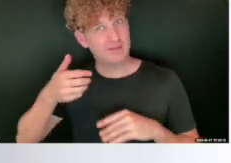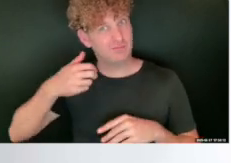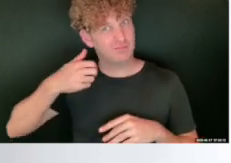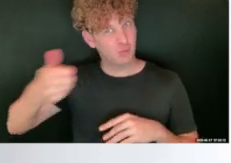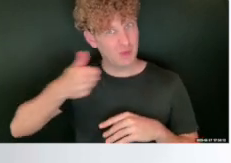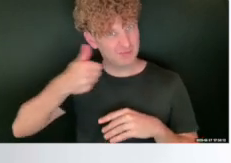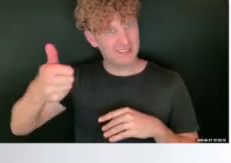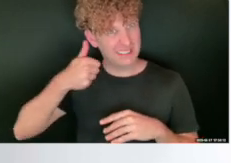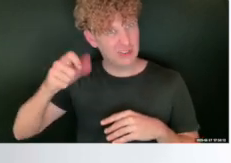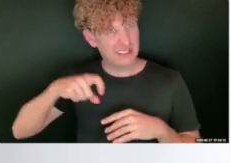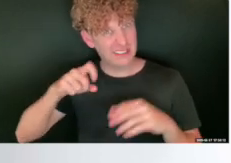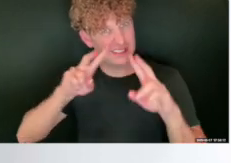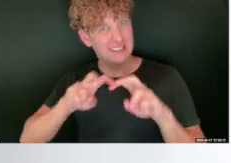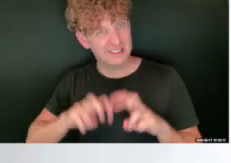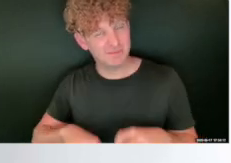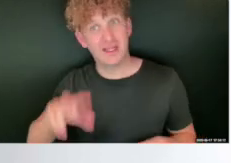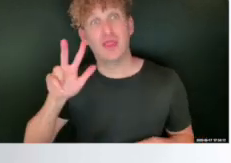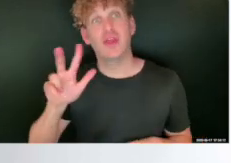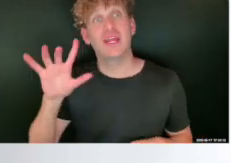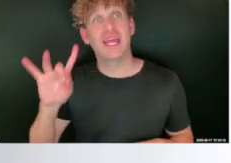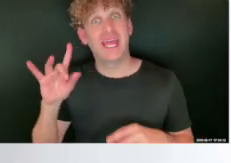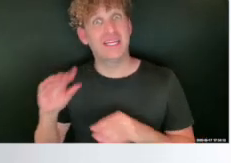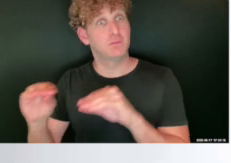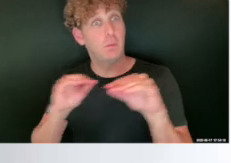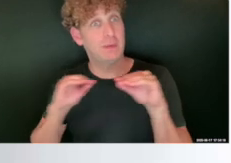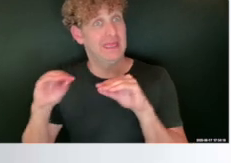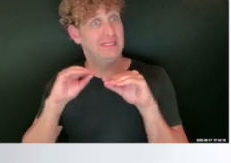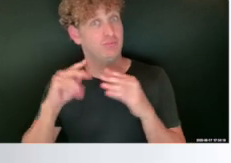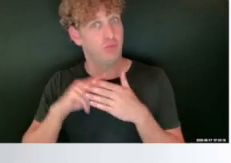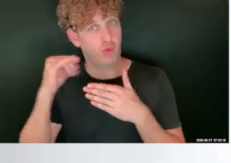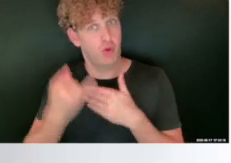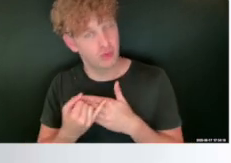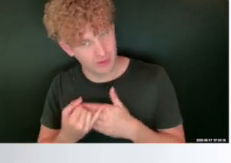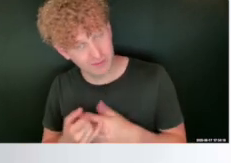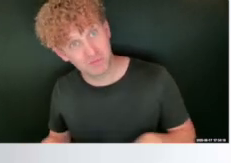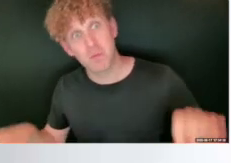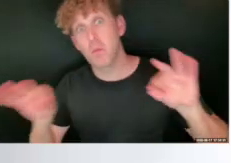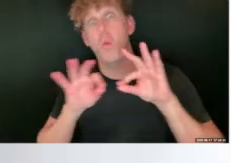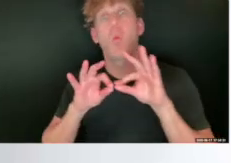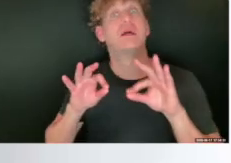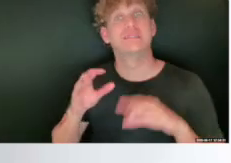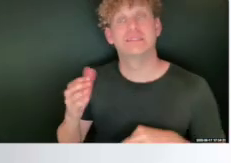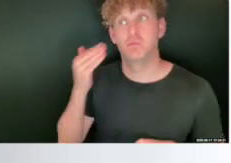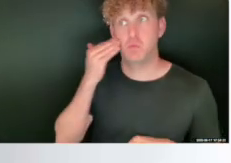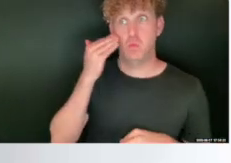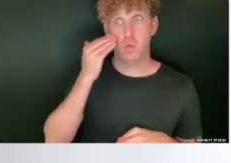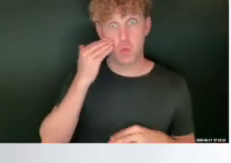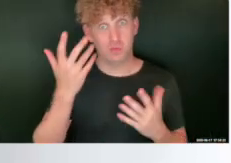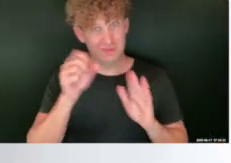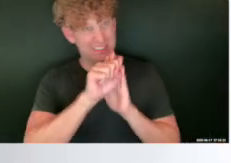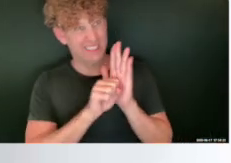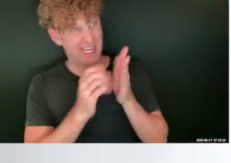an event focused on shared mobility and clean transportation, convening CMEA